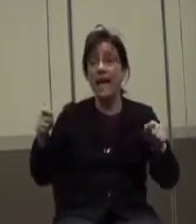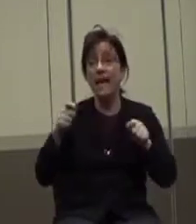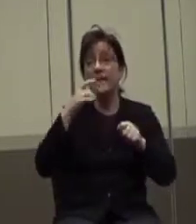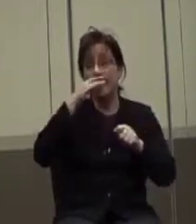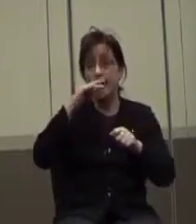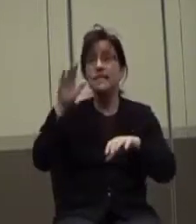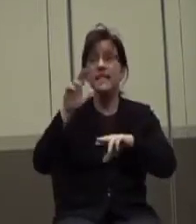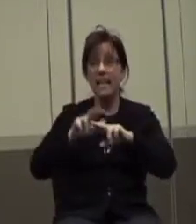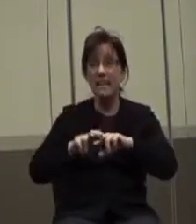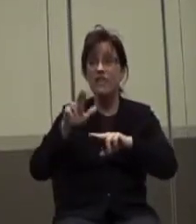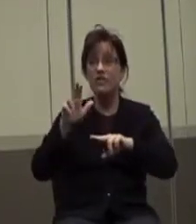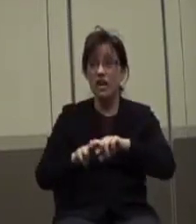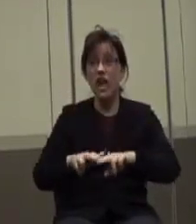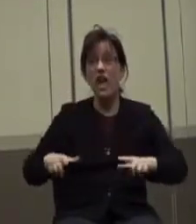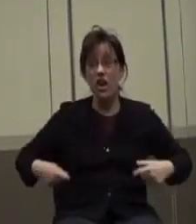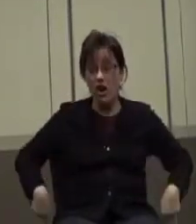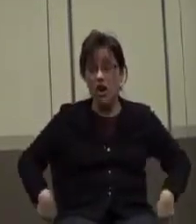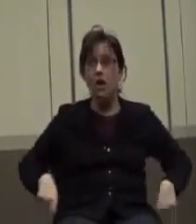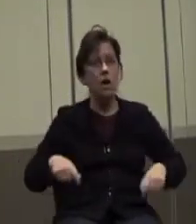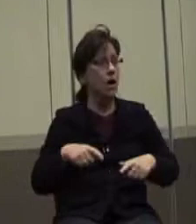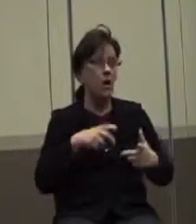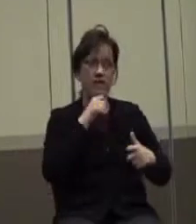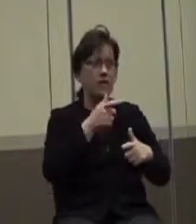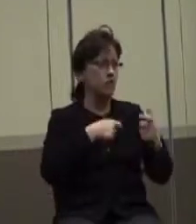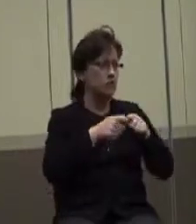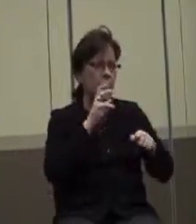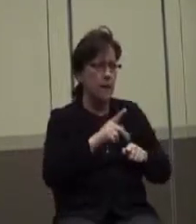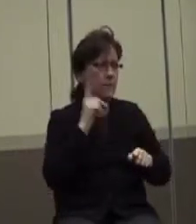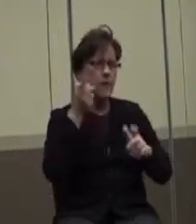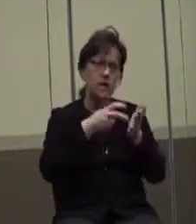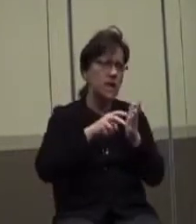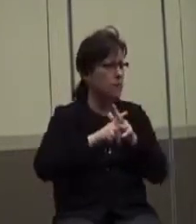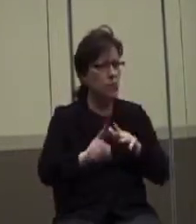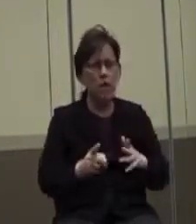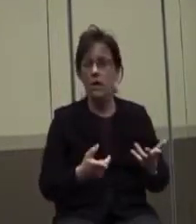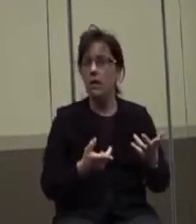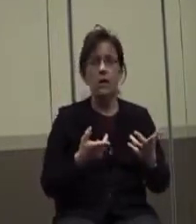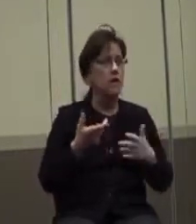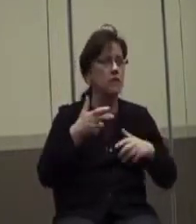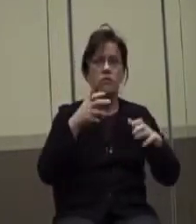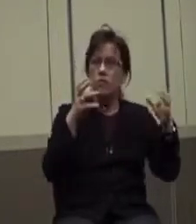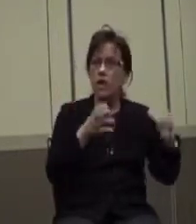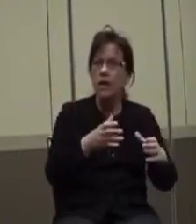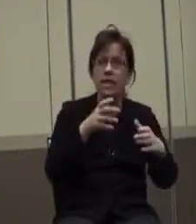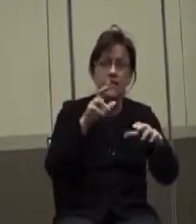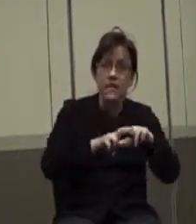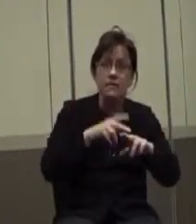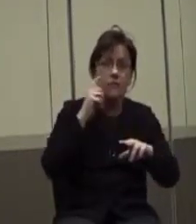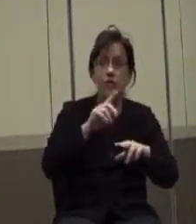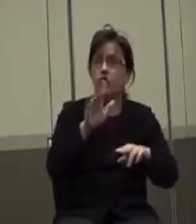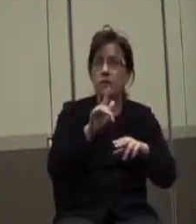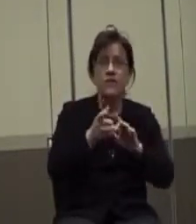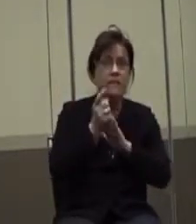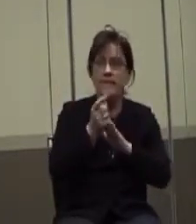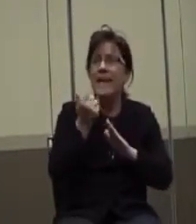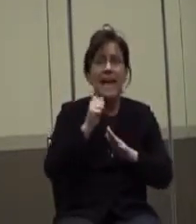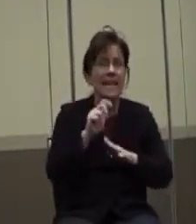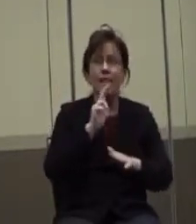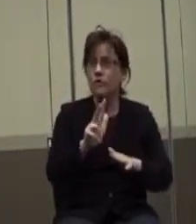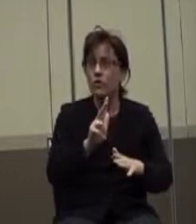Riften chairs up there. Because if I don't tie them up, they're going to run. Well, if you try to set them down for 25 minutes, any 3-year-old's going to